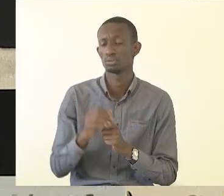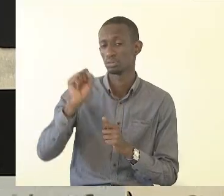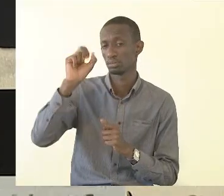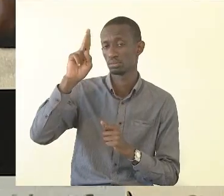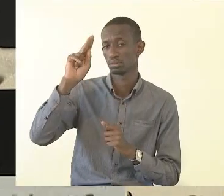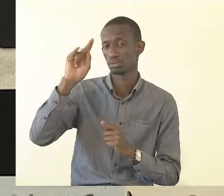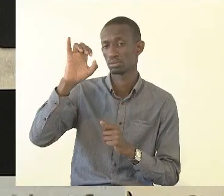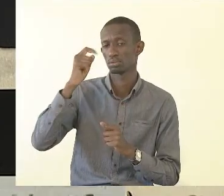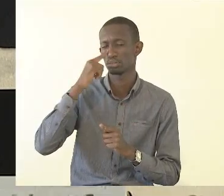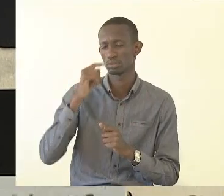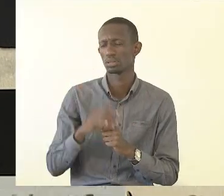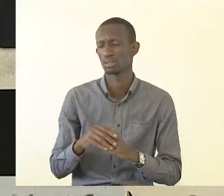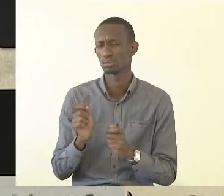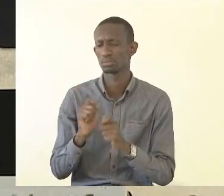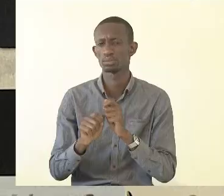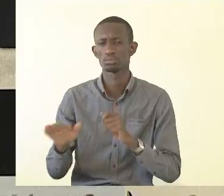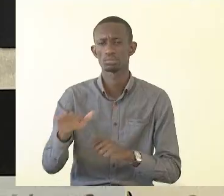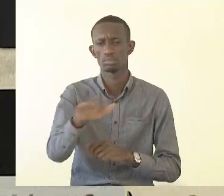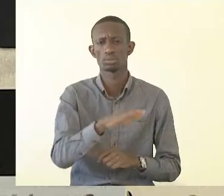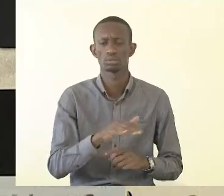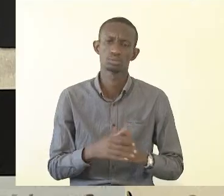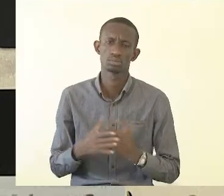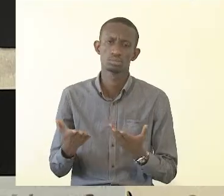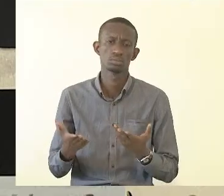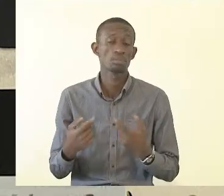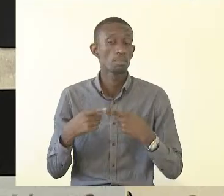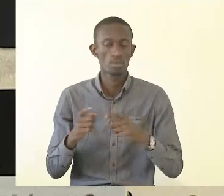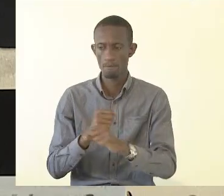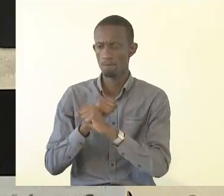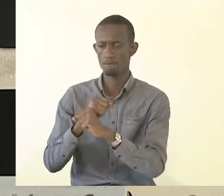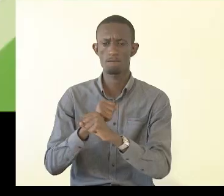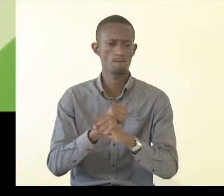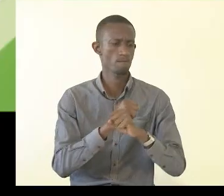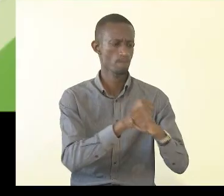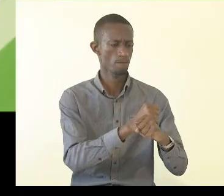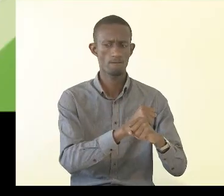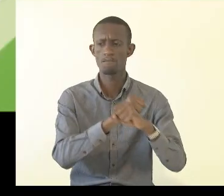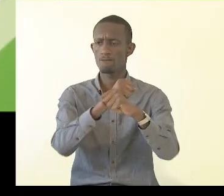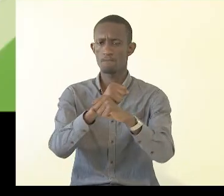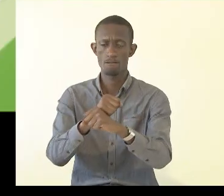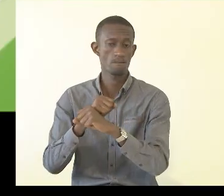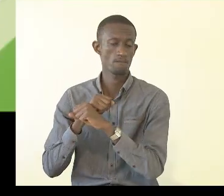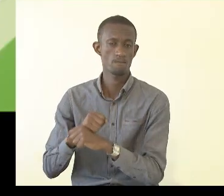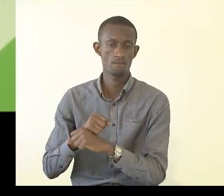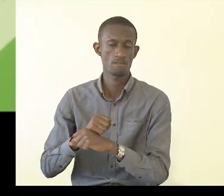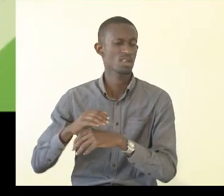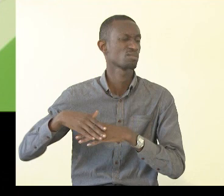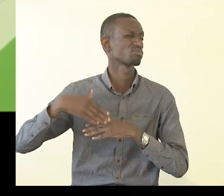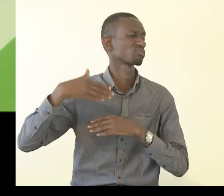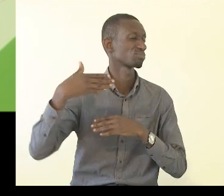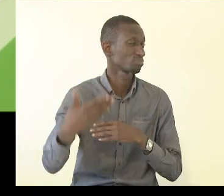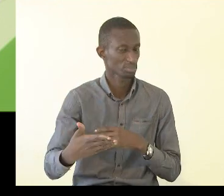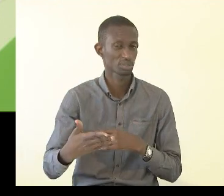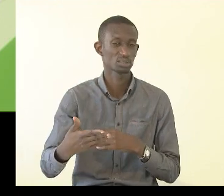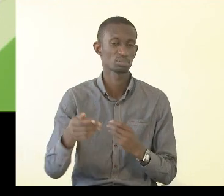2, 4, and 6. So to prevent further substitution of nitronium ions, the